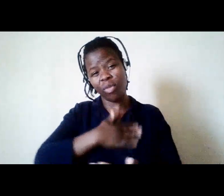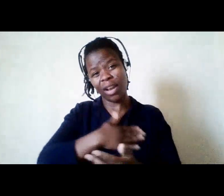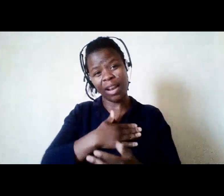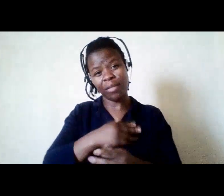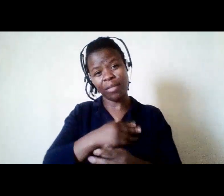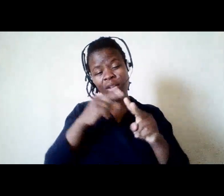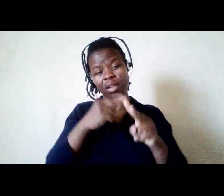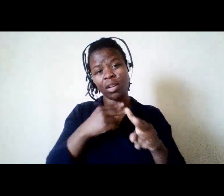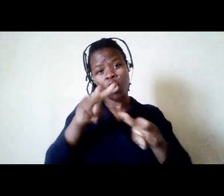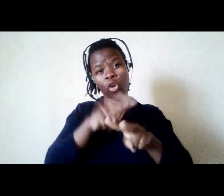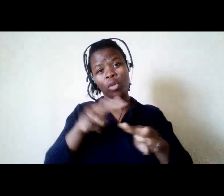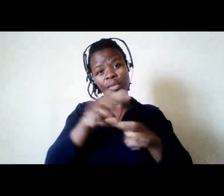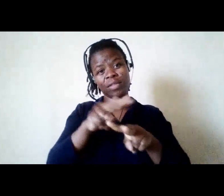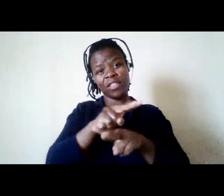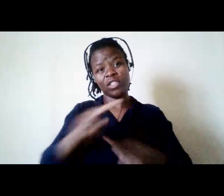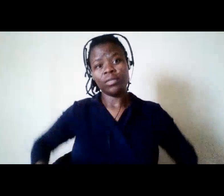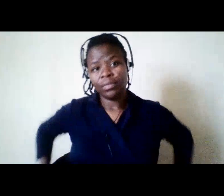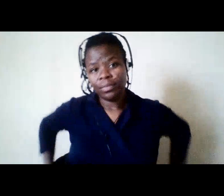Masabata.